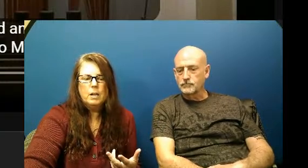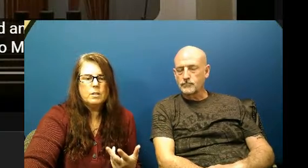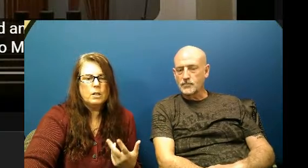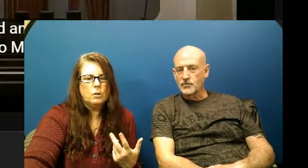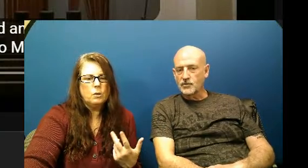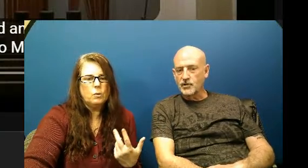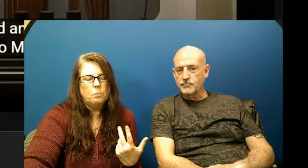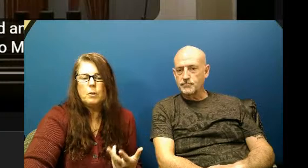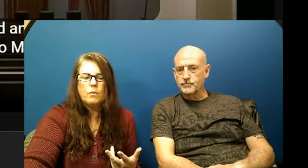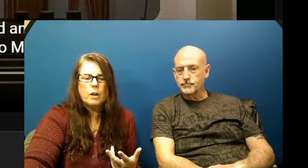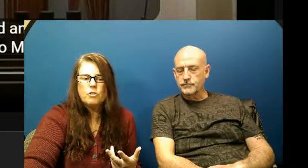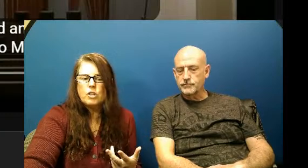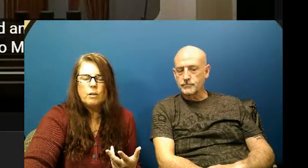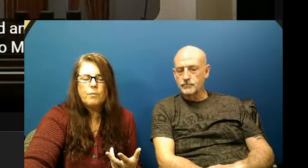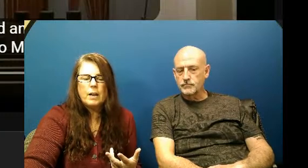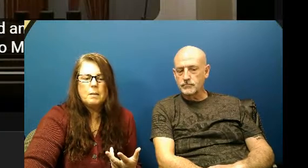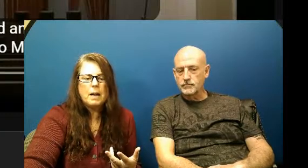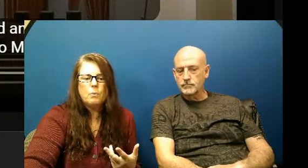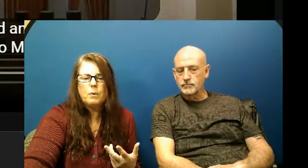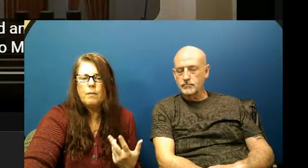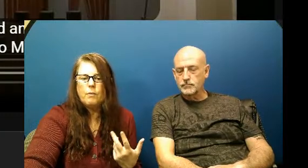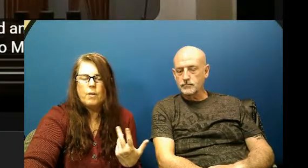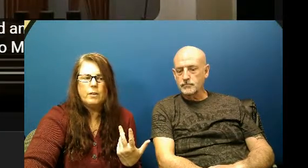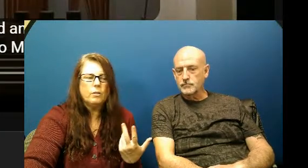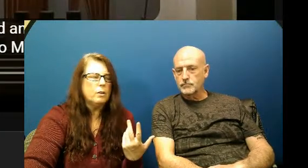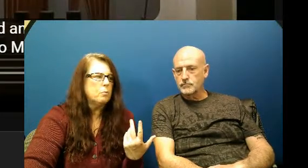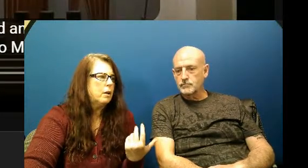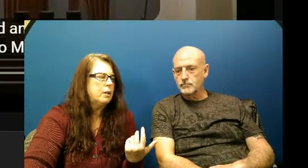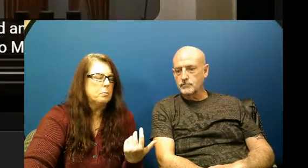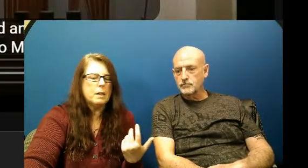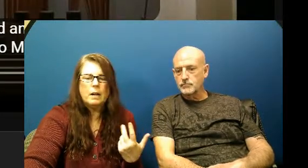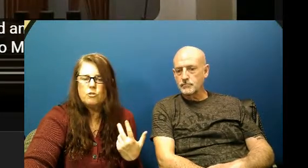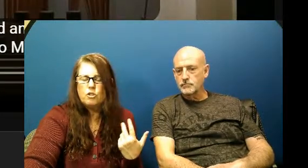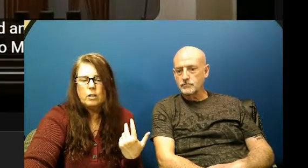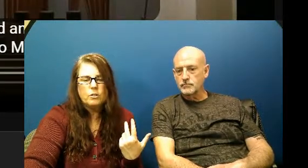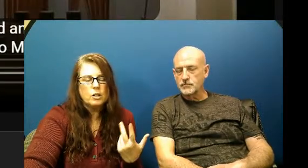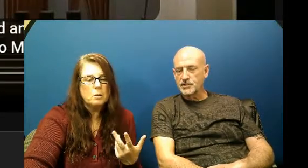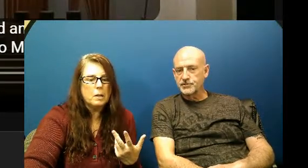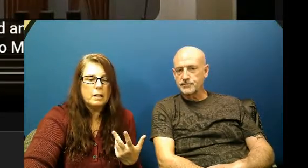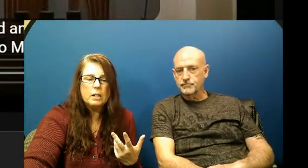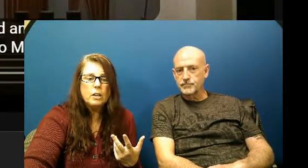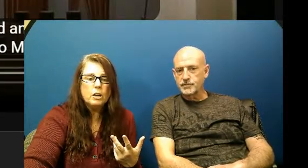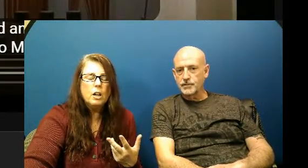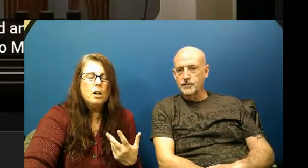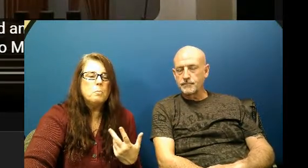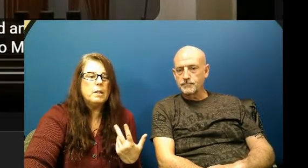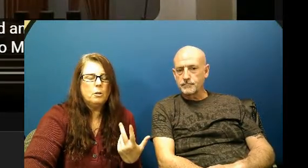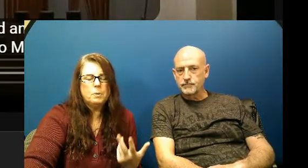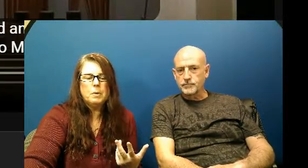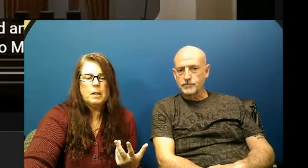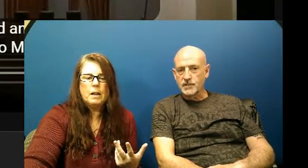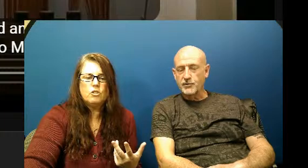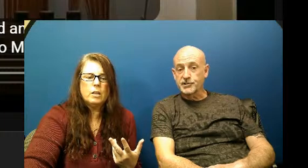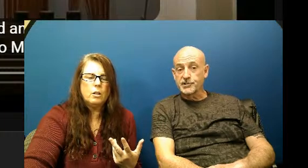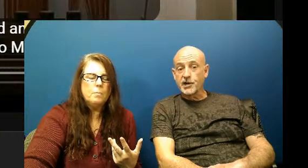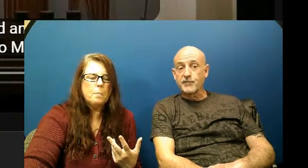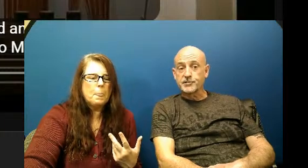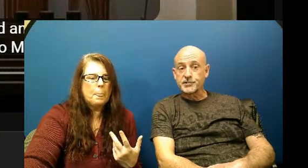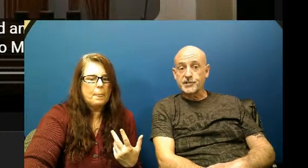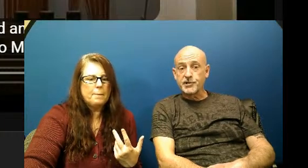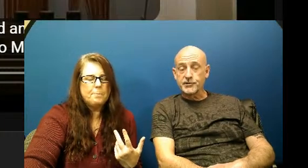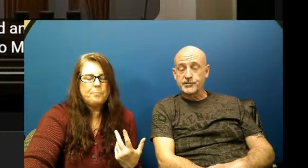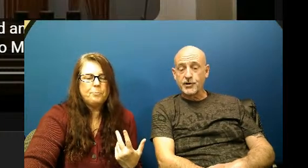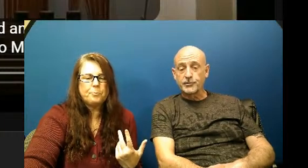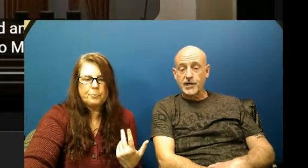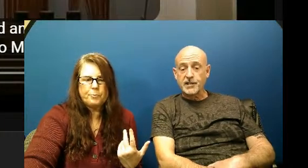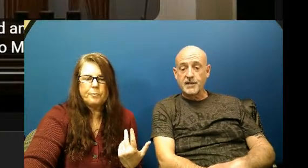with. So people have gone to jail fighting back. We have a father that Ron helped get out of jail. It took him like a year, but he helped him get out of jail. He was in jail for